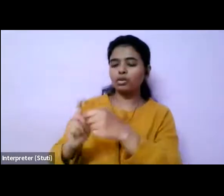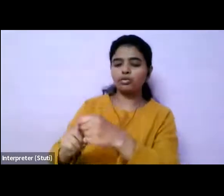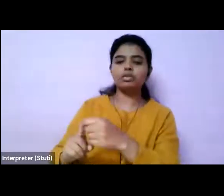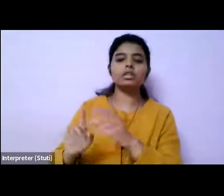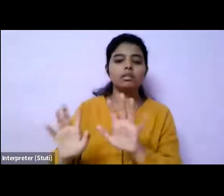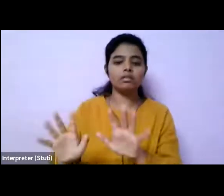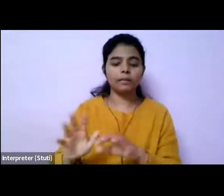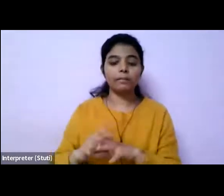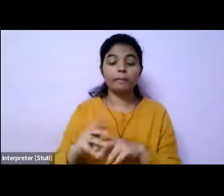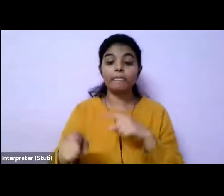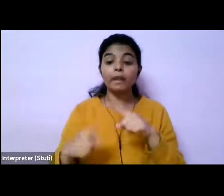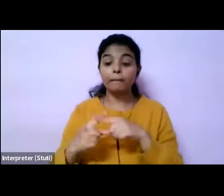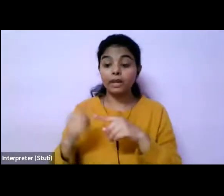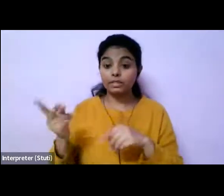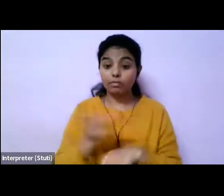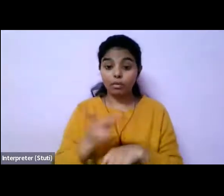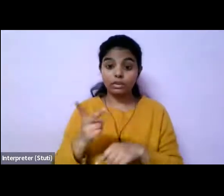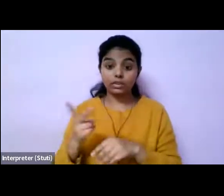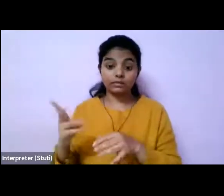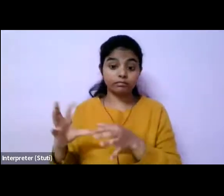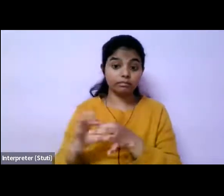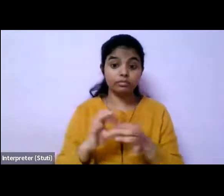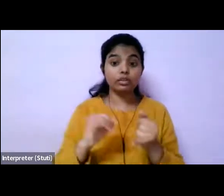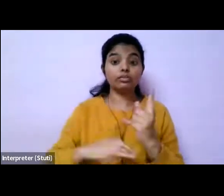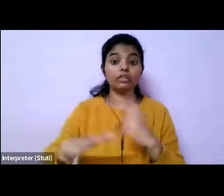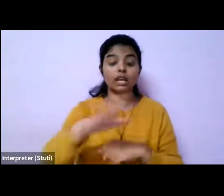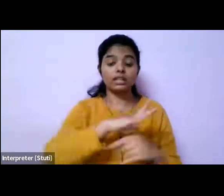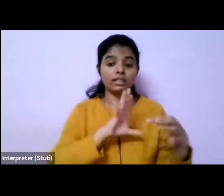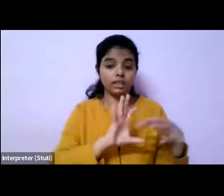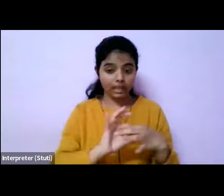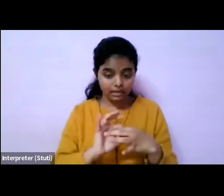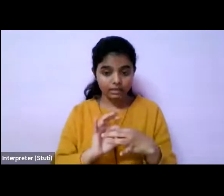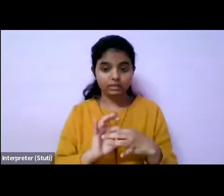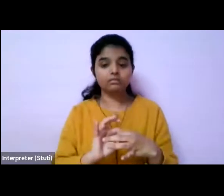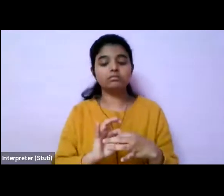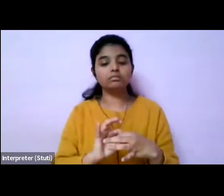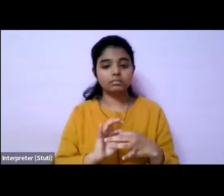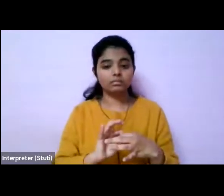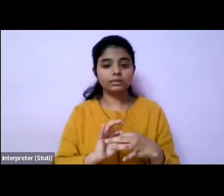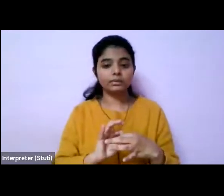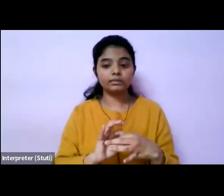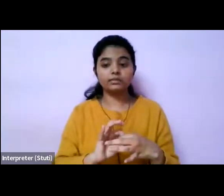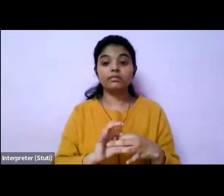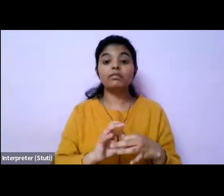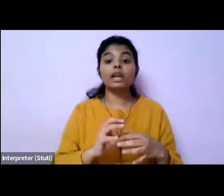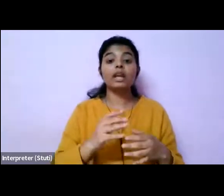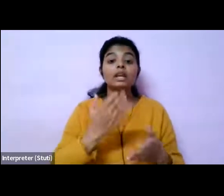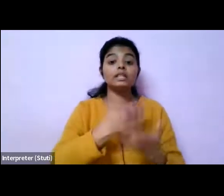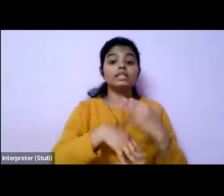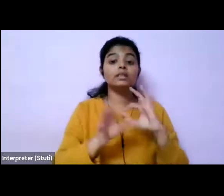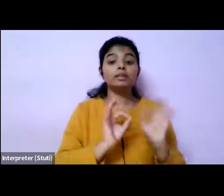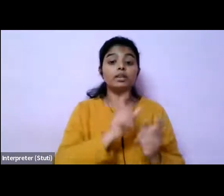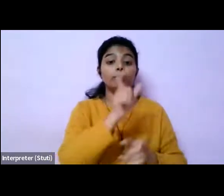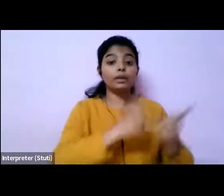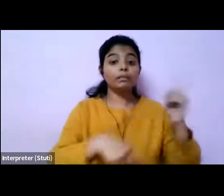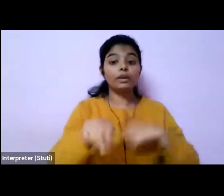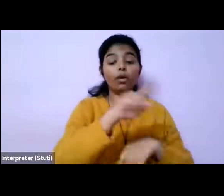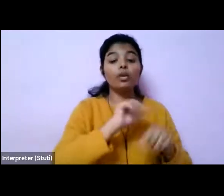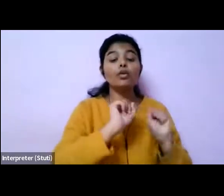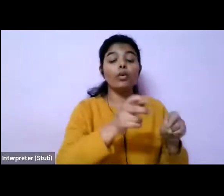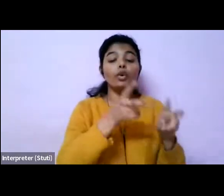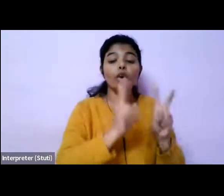the continuum between them in a society that functions on an ableist understanding of a normal